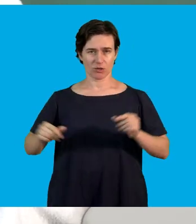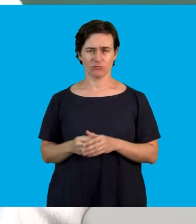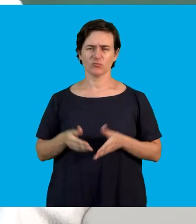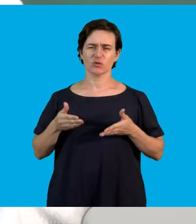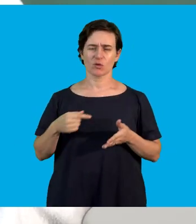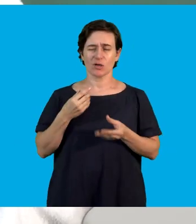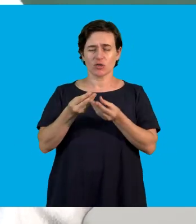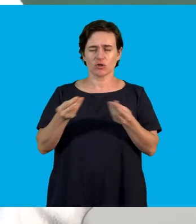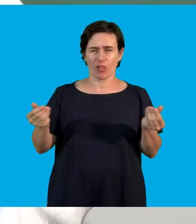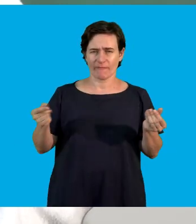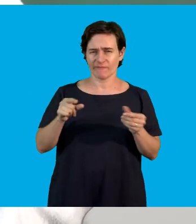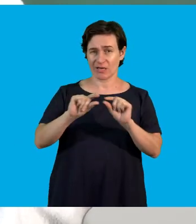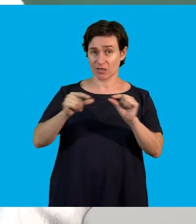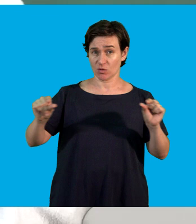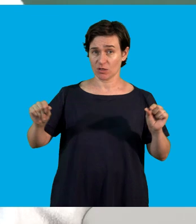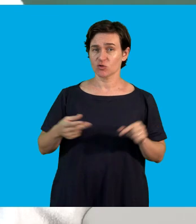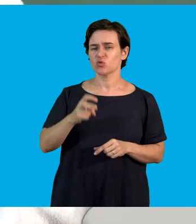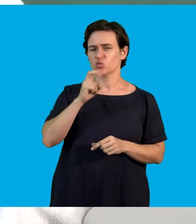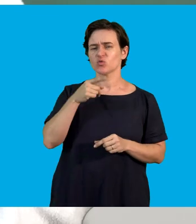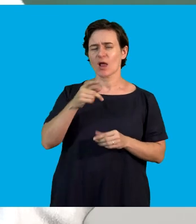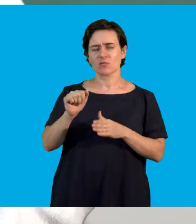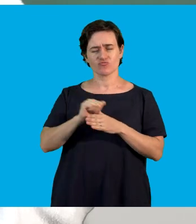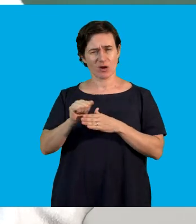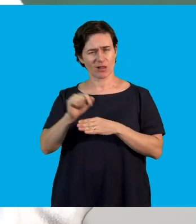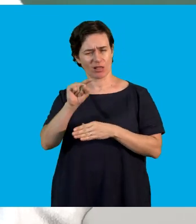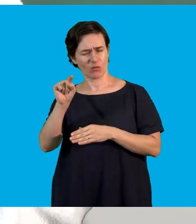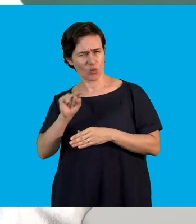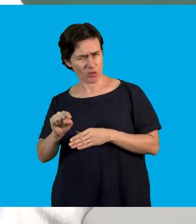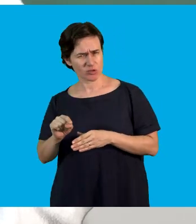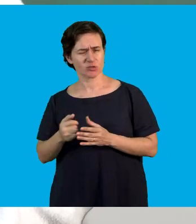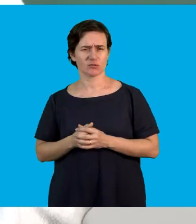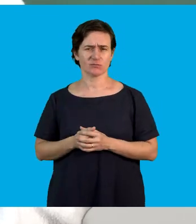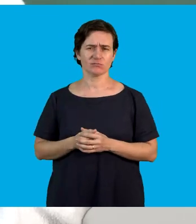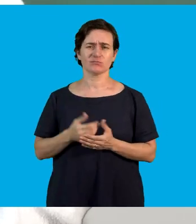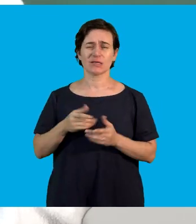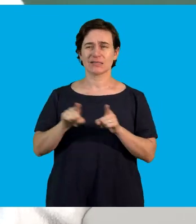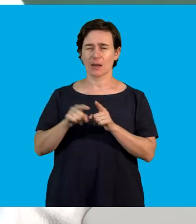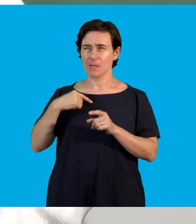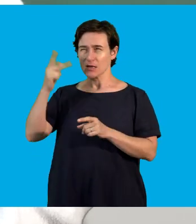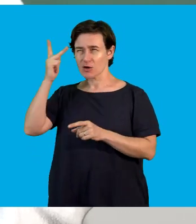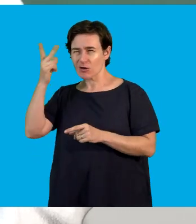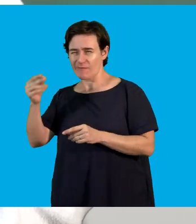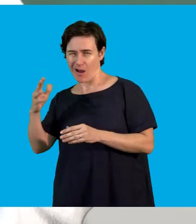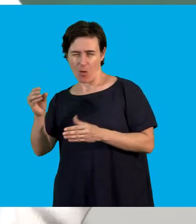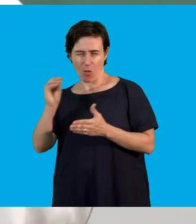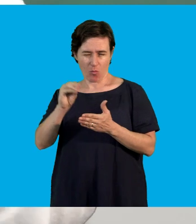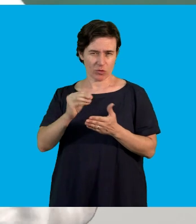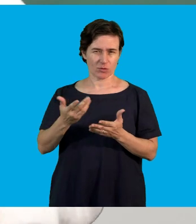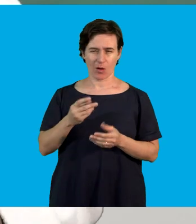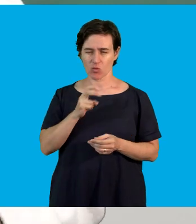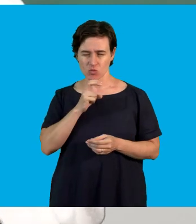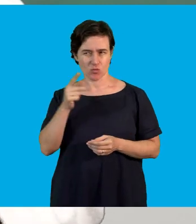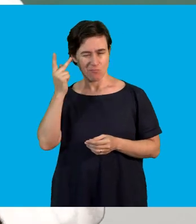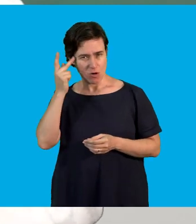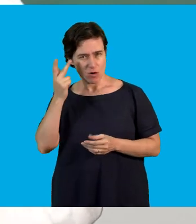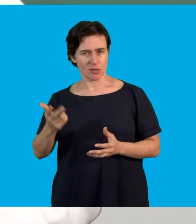today we are going to solve equations using practical questions and application questions.